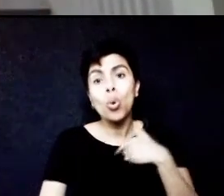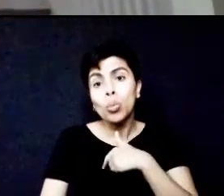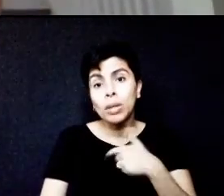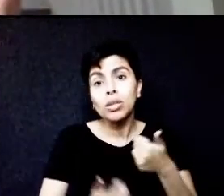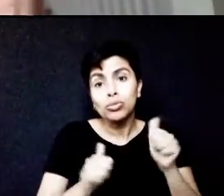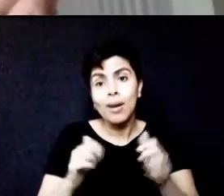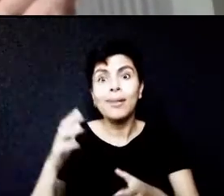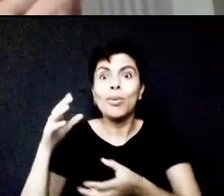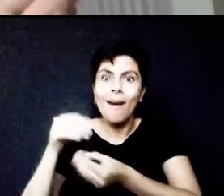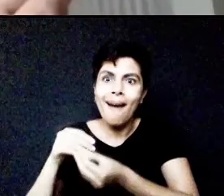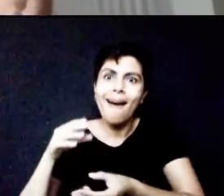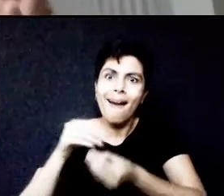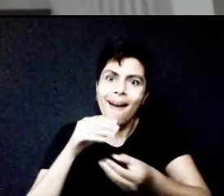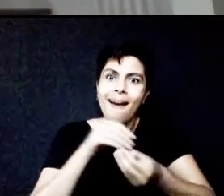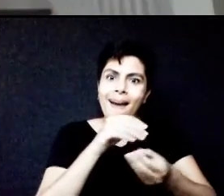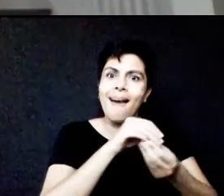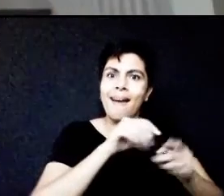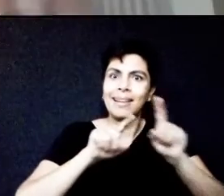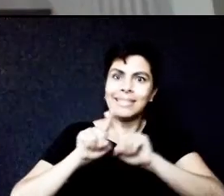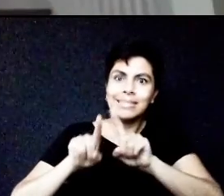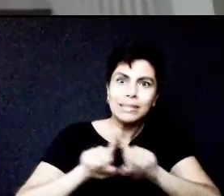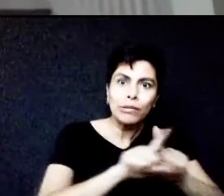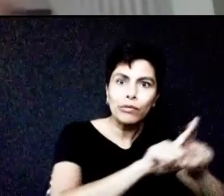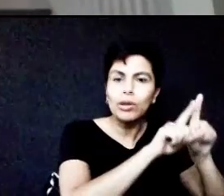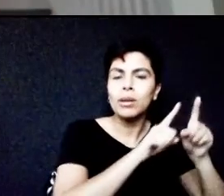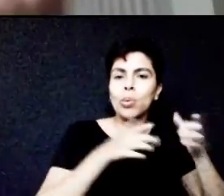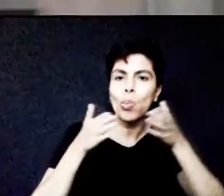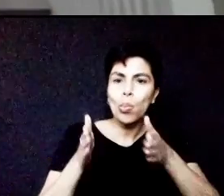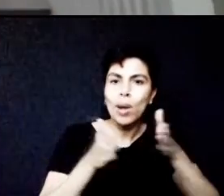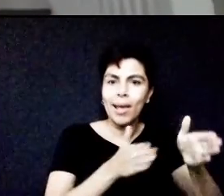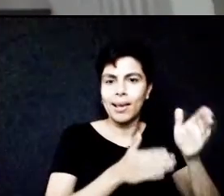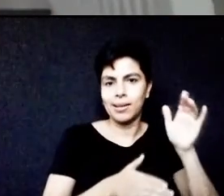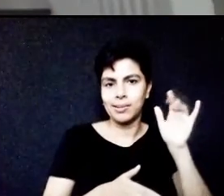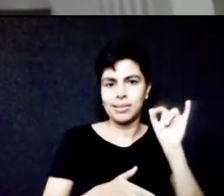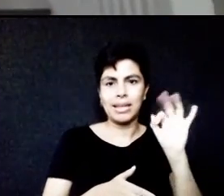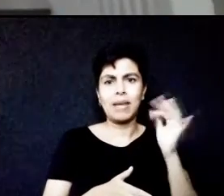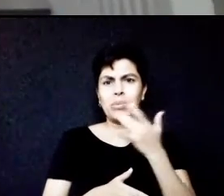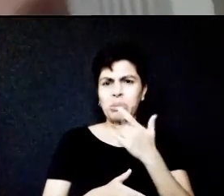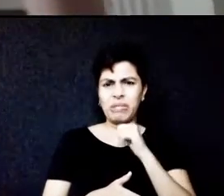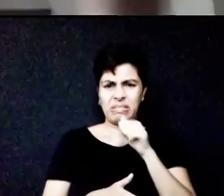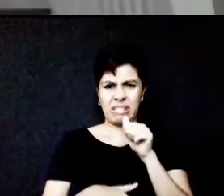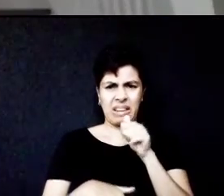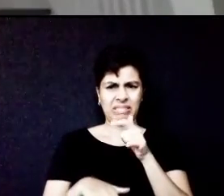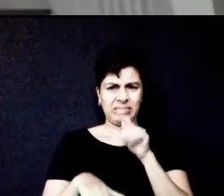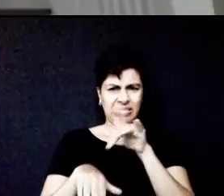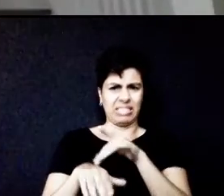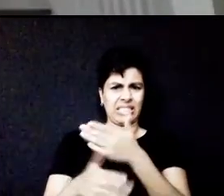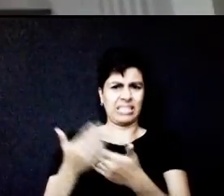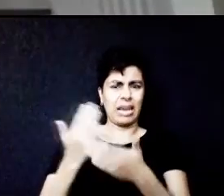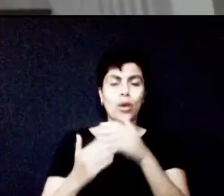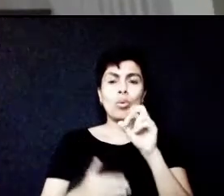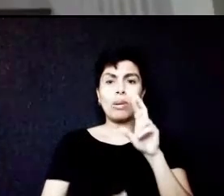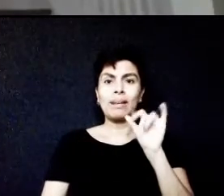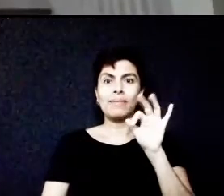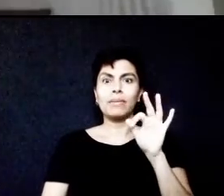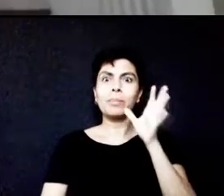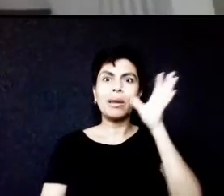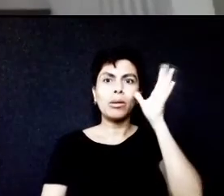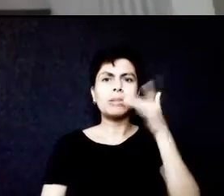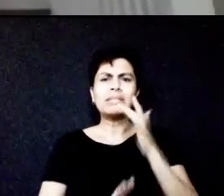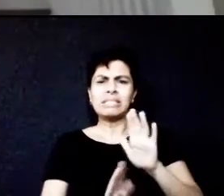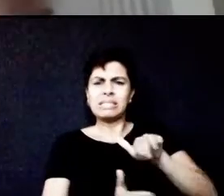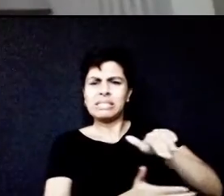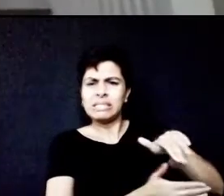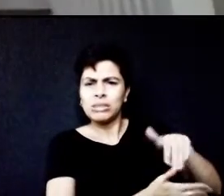different pathway to engage with the activities. If you don't want to do with hands, if you don't want your child to get too close to